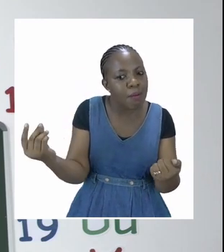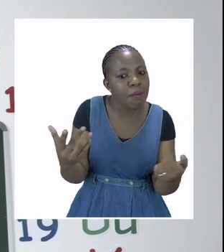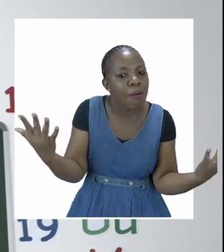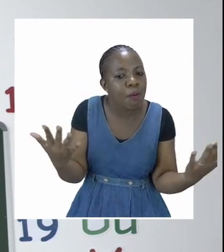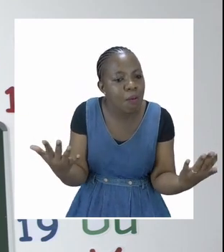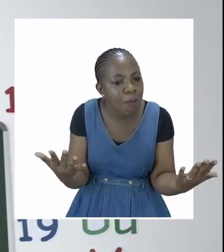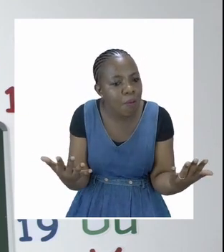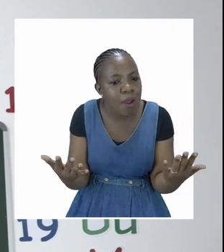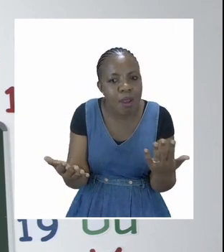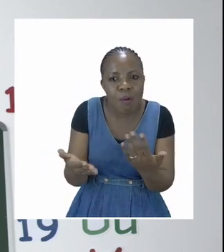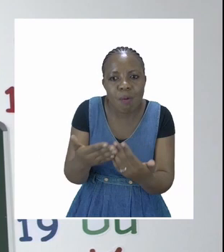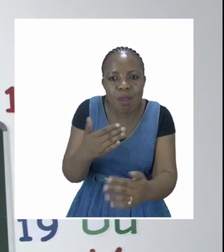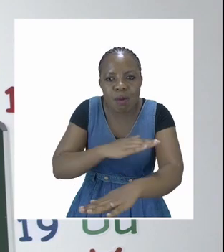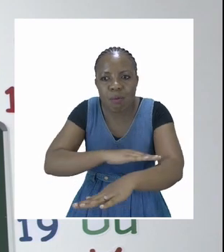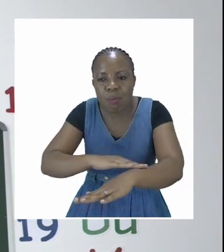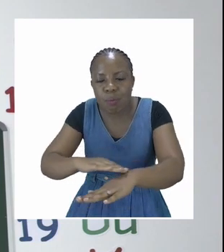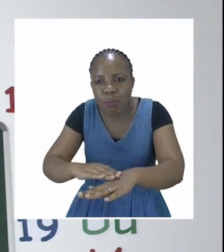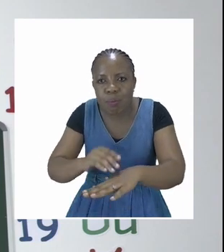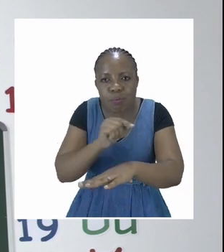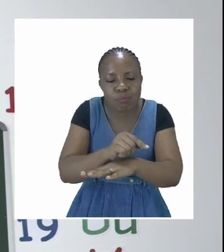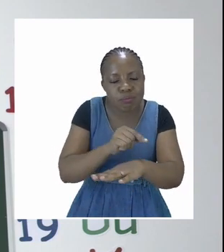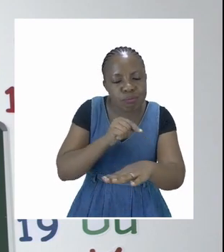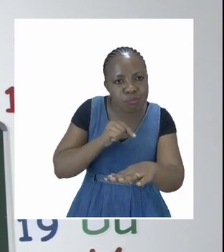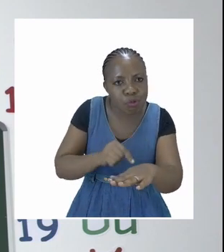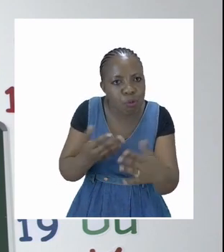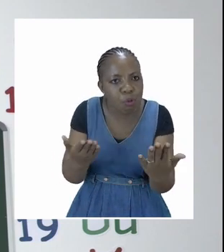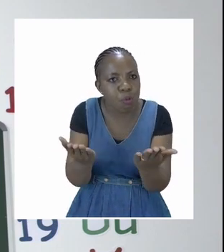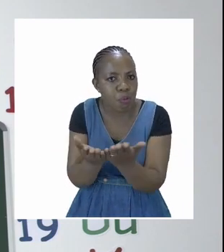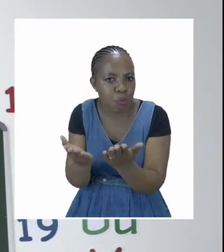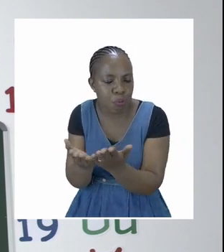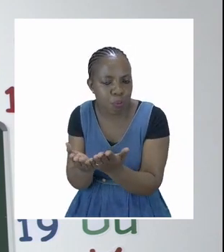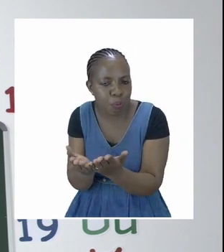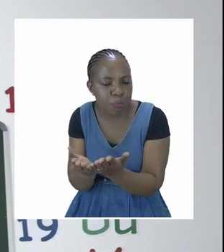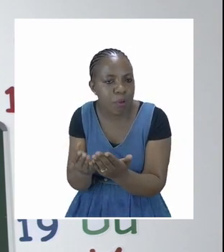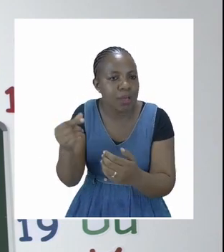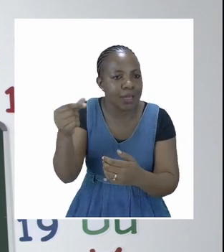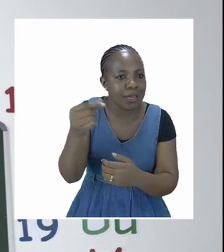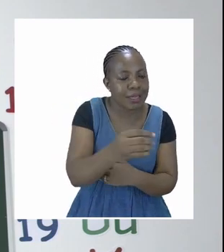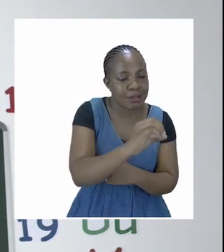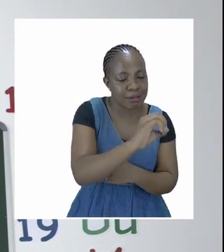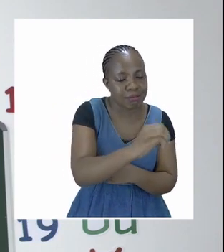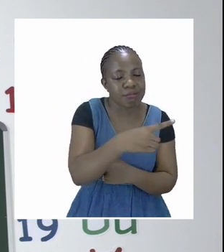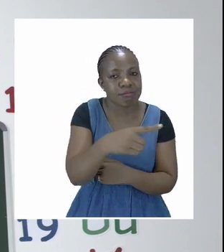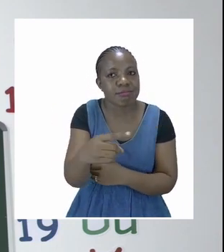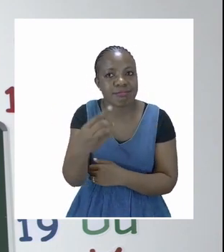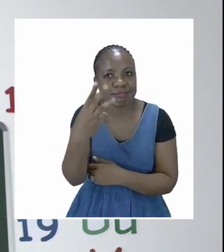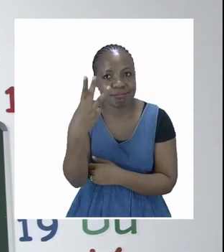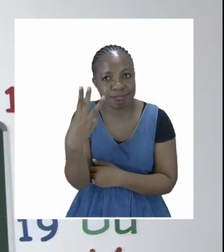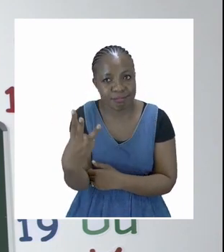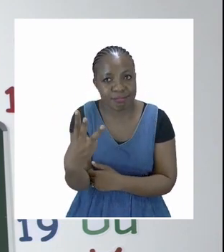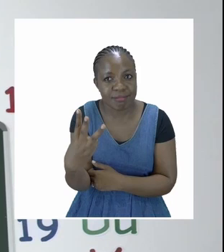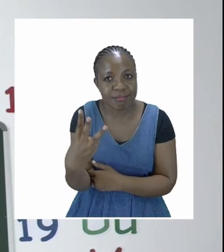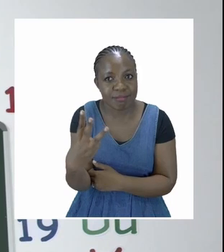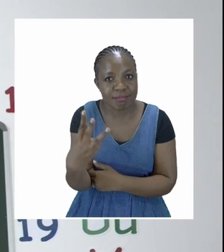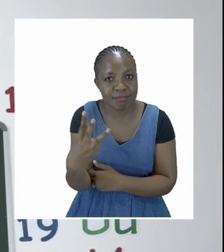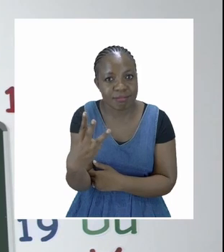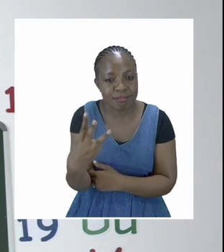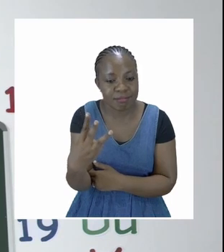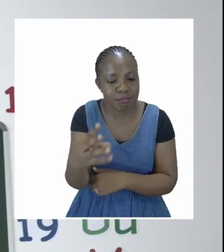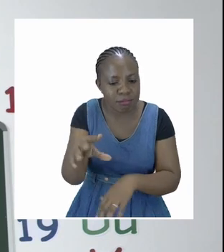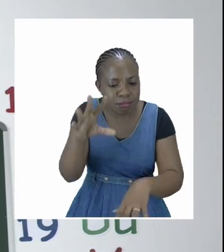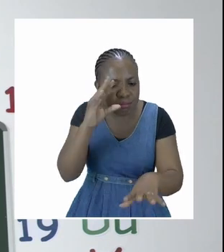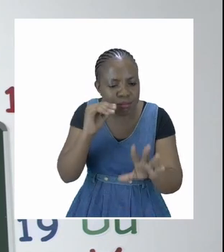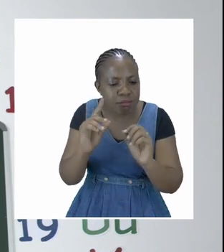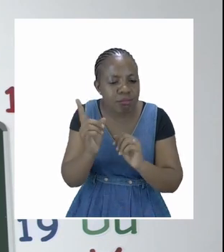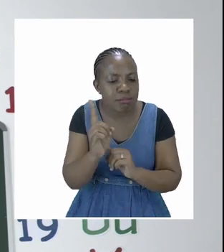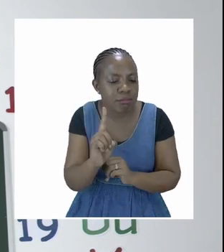to Thursday for pre-primary up until grade 3. The lessons are for listening